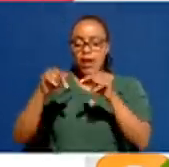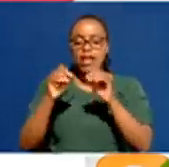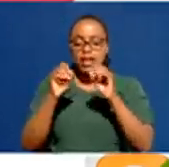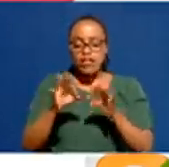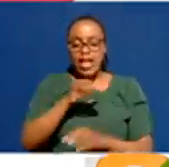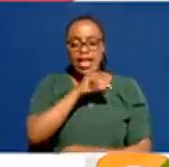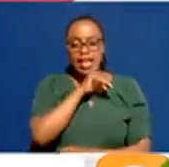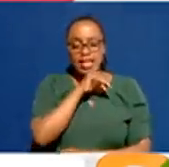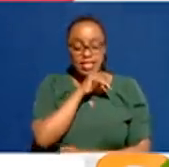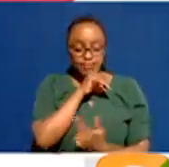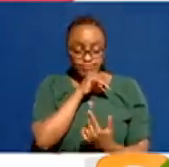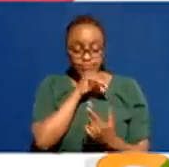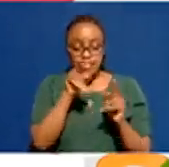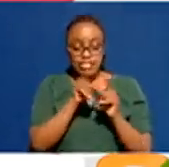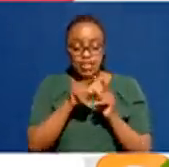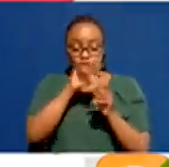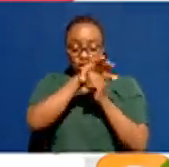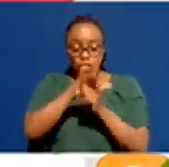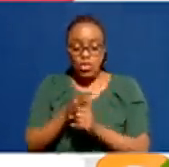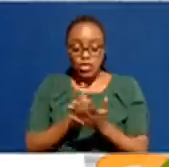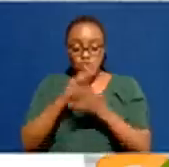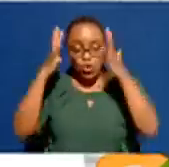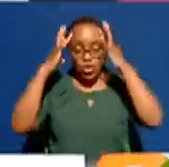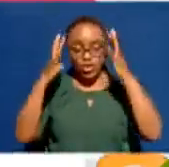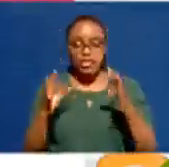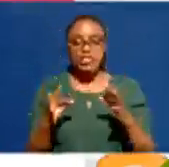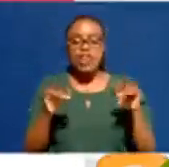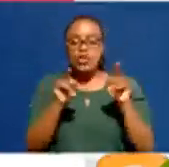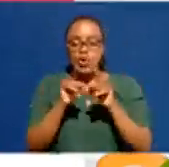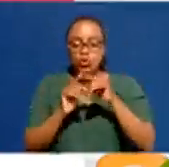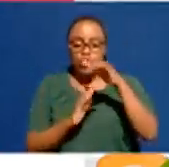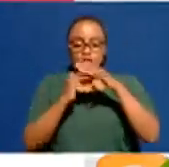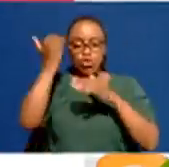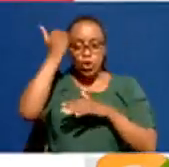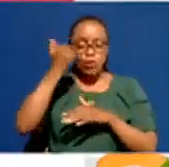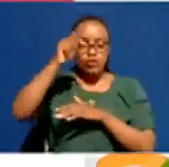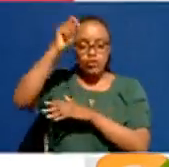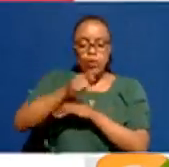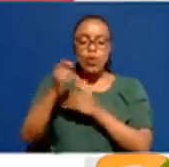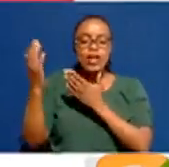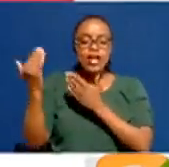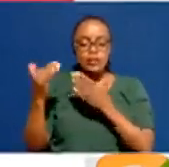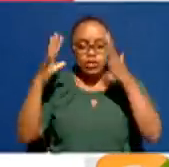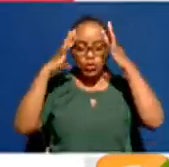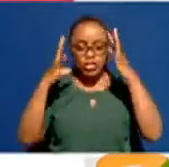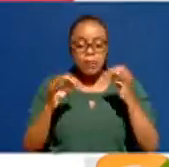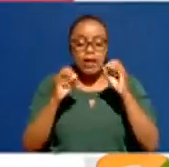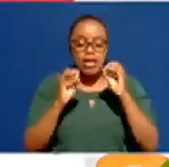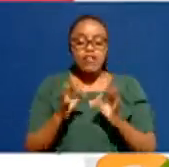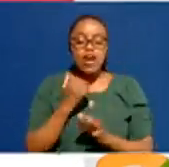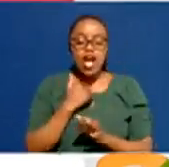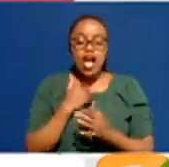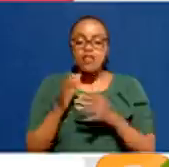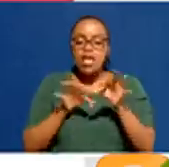presidential candidate Raila Odinga was disadvantaged by the decision. Likewise, the Supreme Court judges will be expected to determine if there was